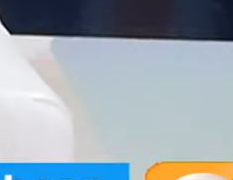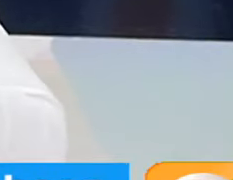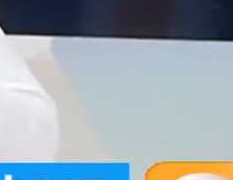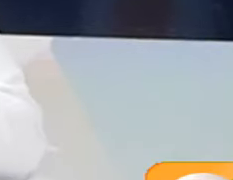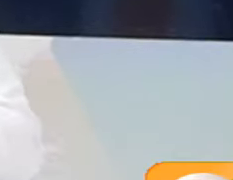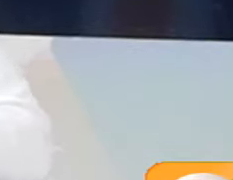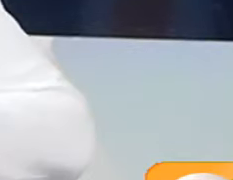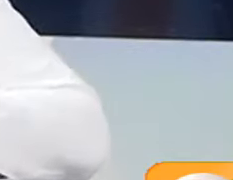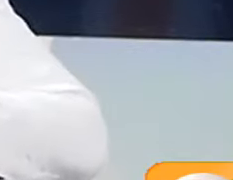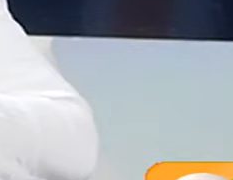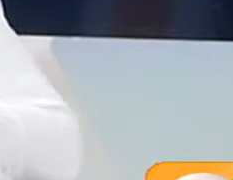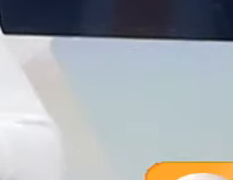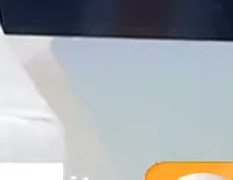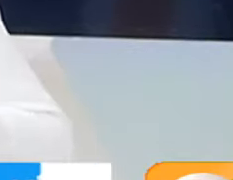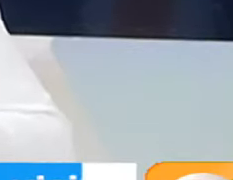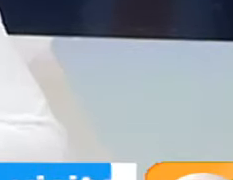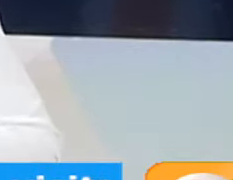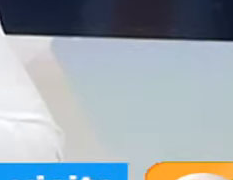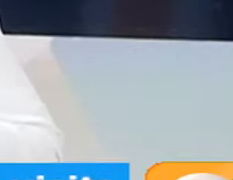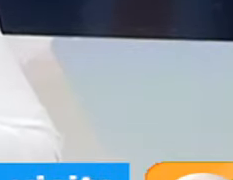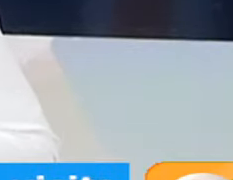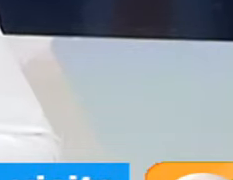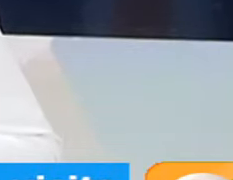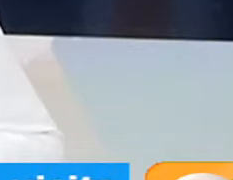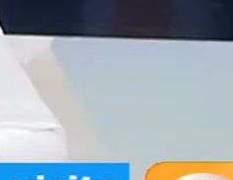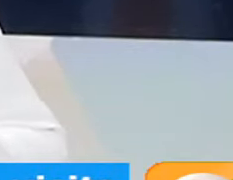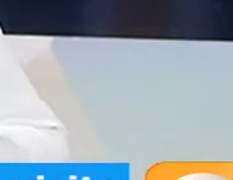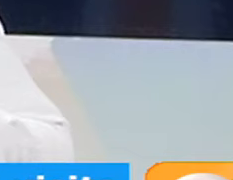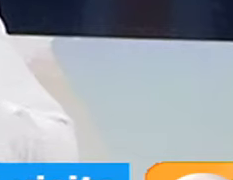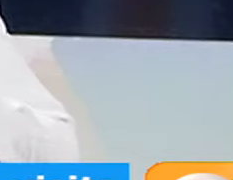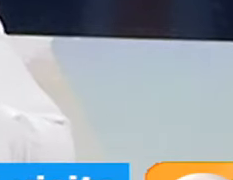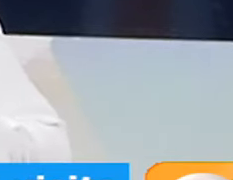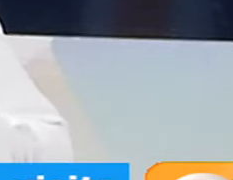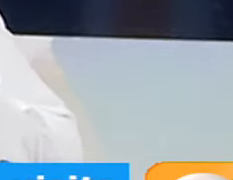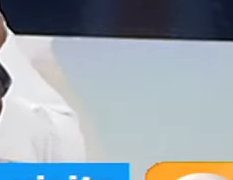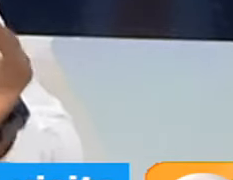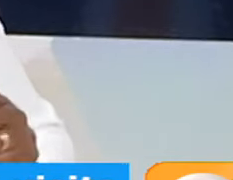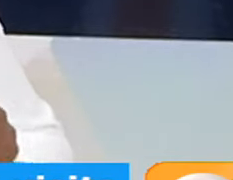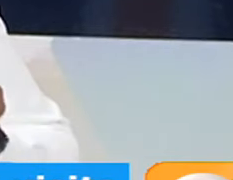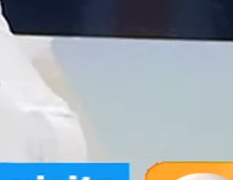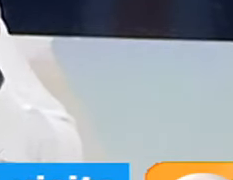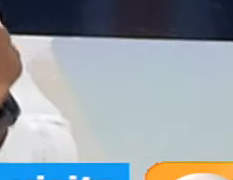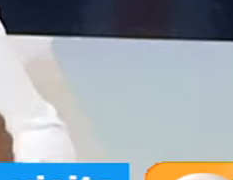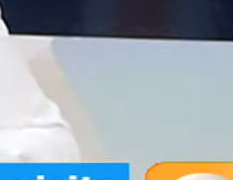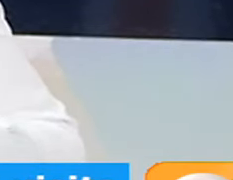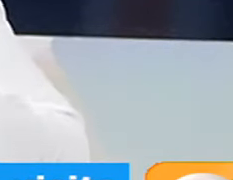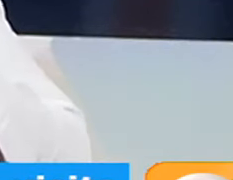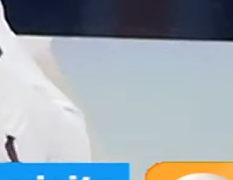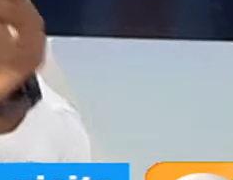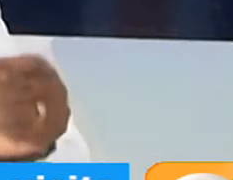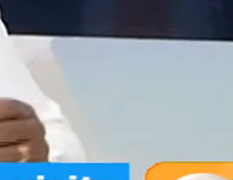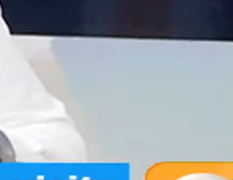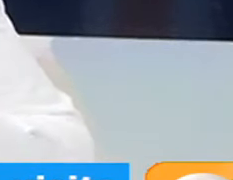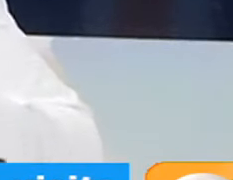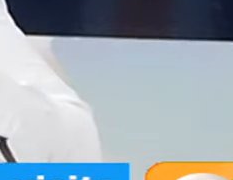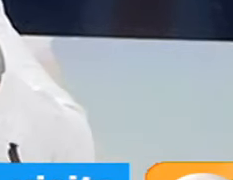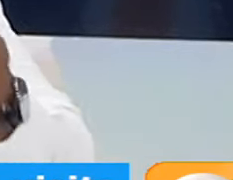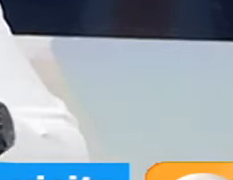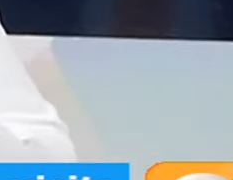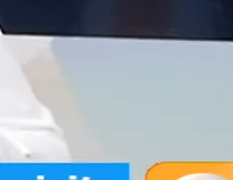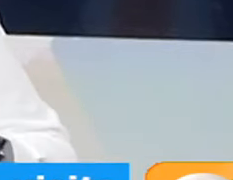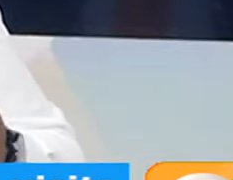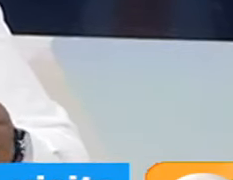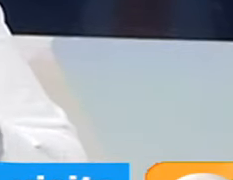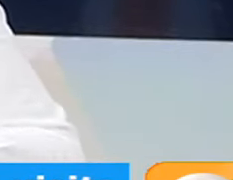think on a strong in terms of regional politics. Because for the first time, and this is a point we will